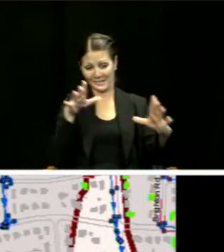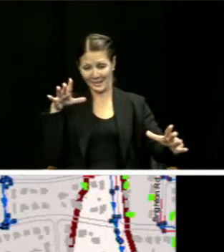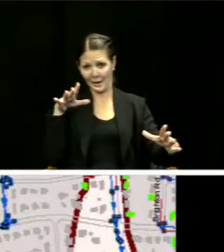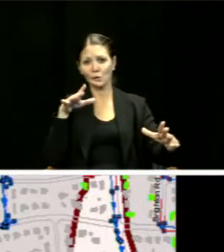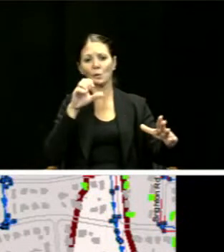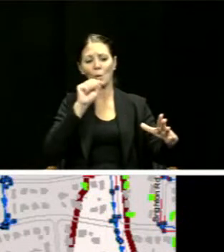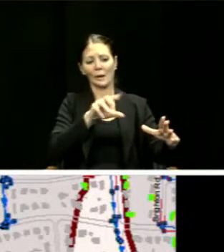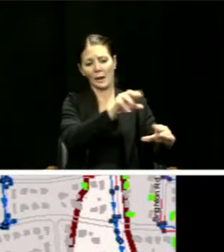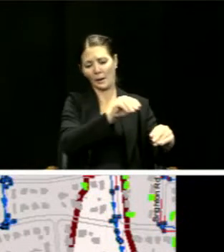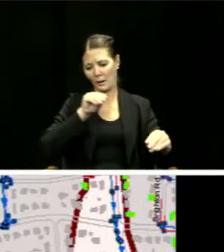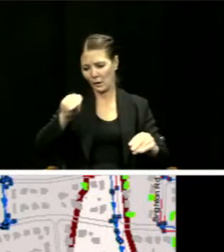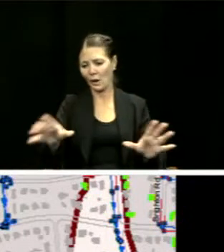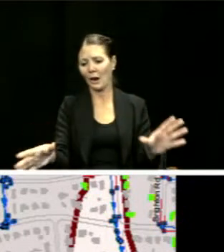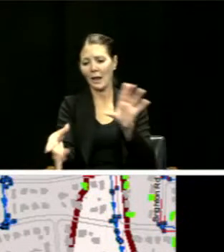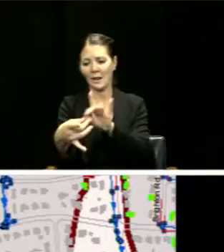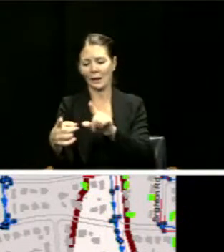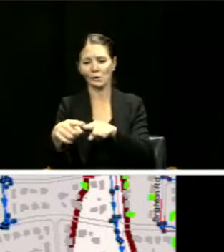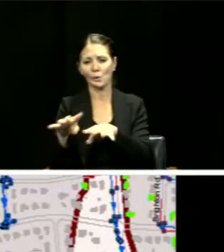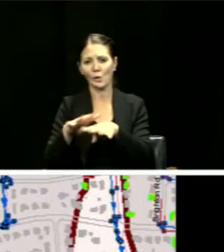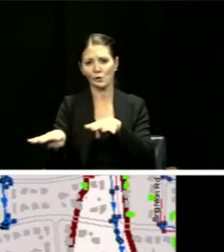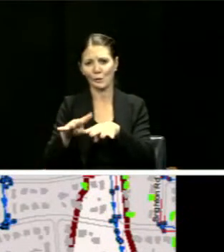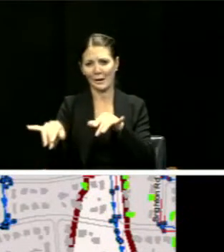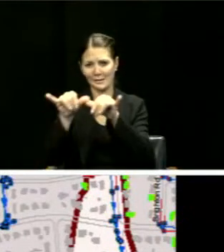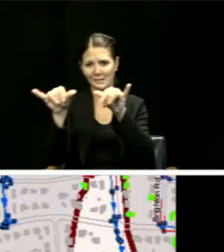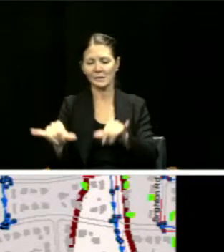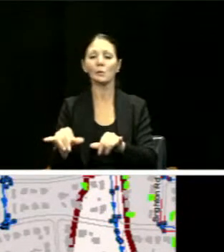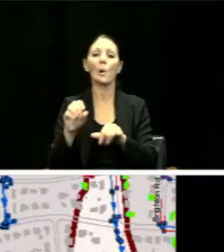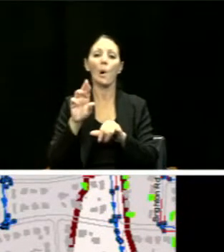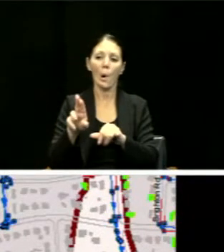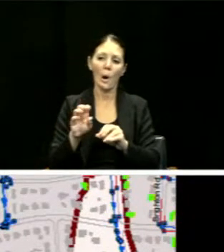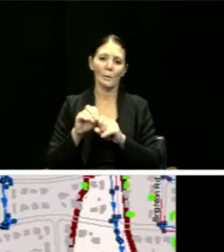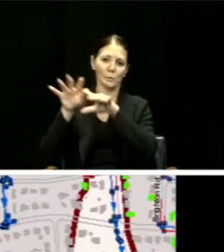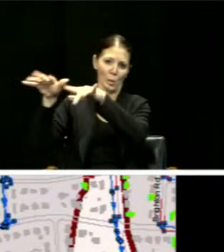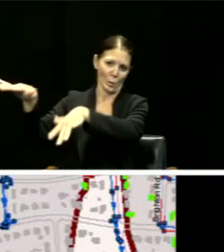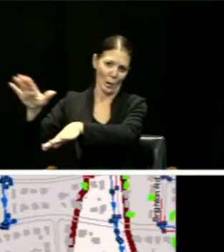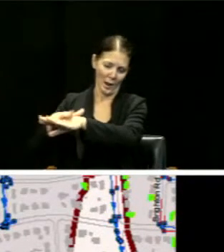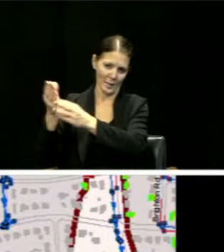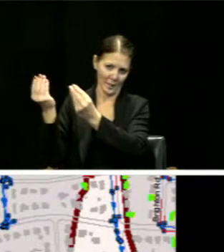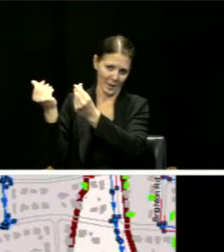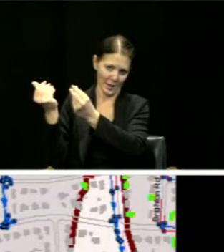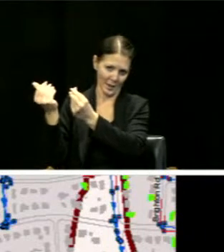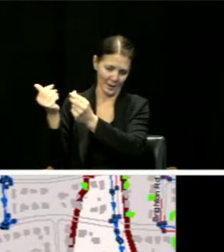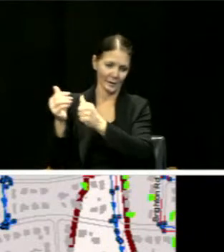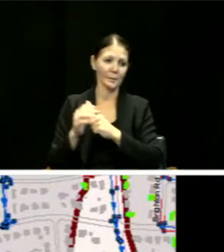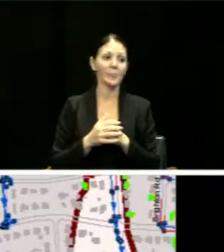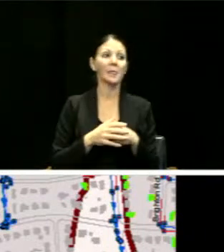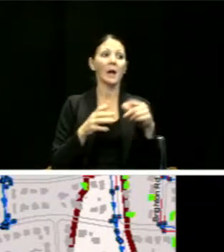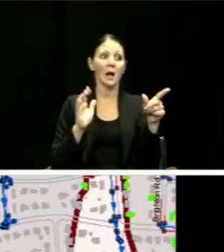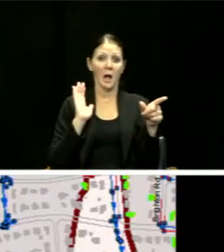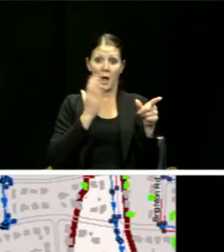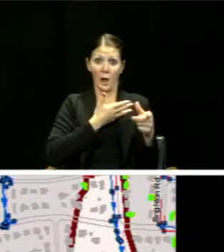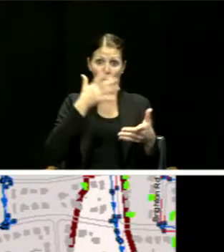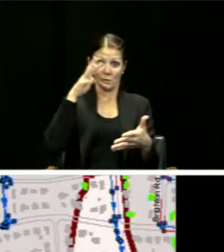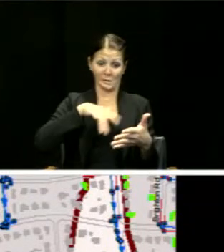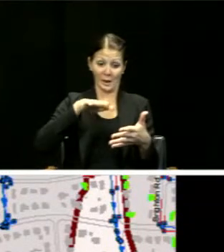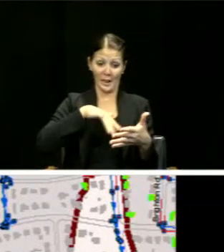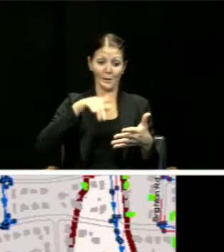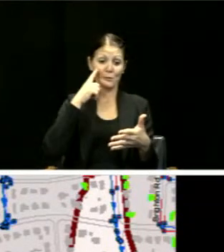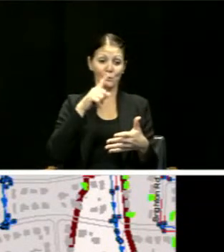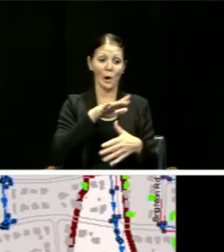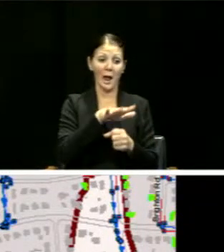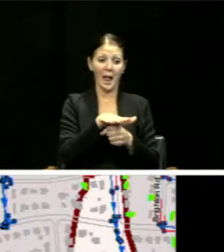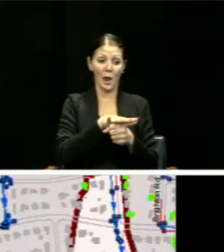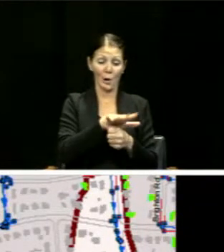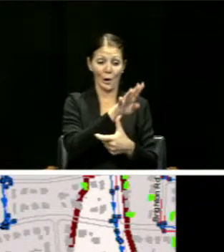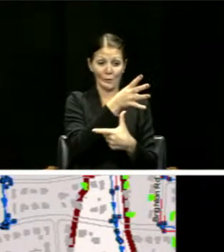the drainage system or provided to flow over land. With this study for areas 4 and 5,